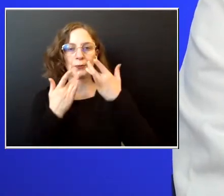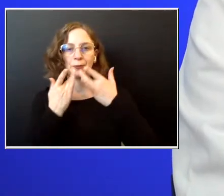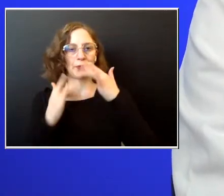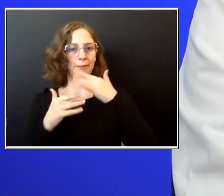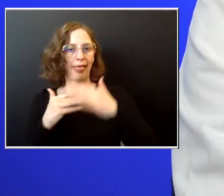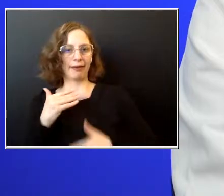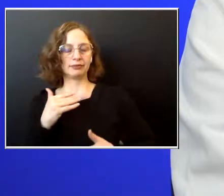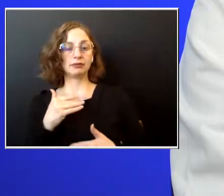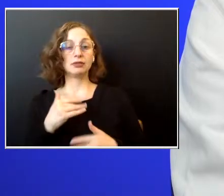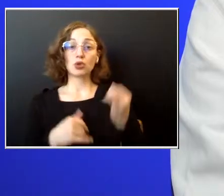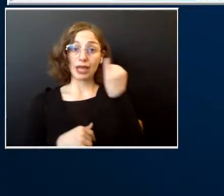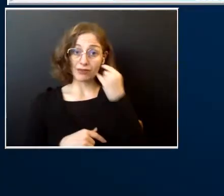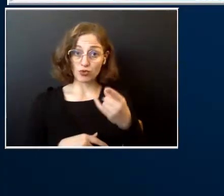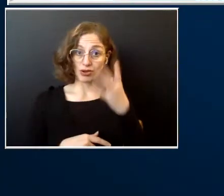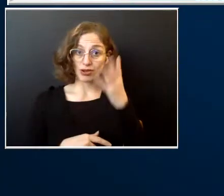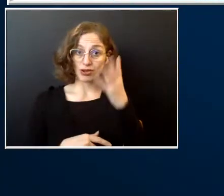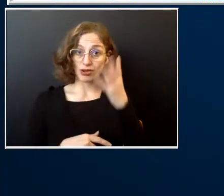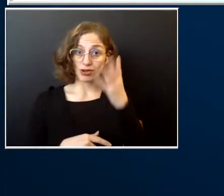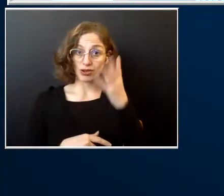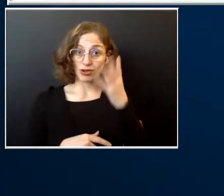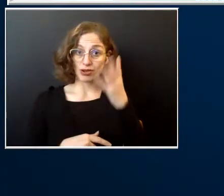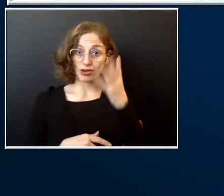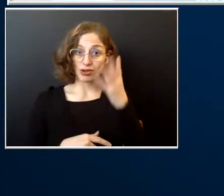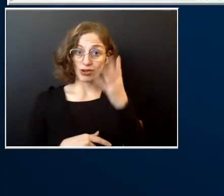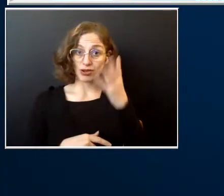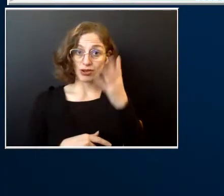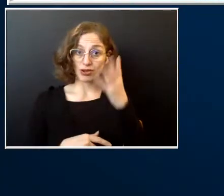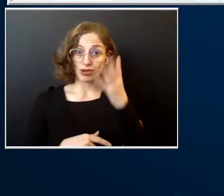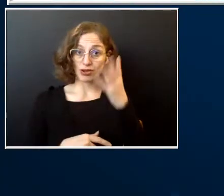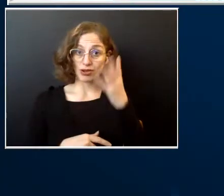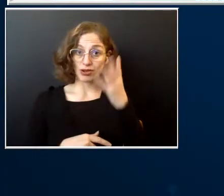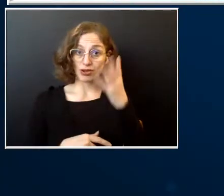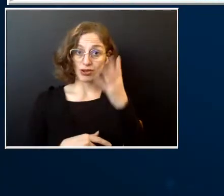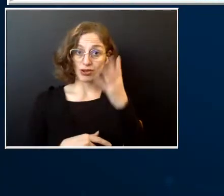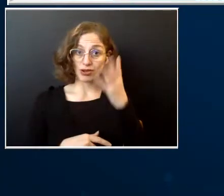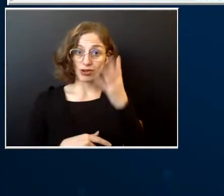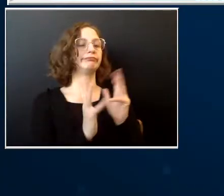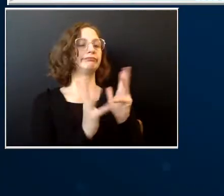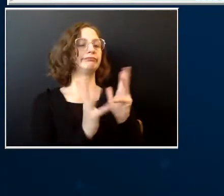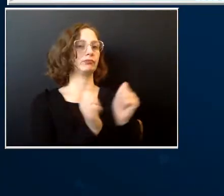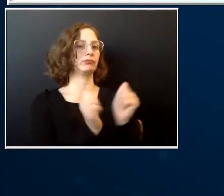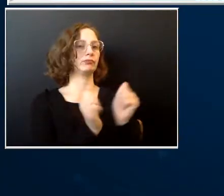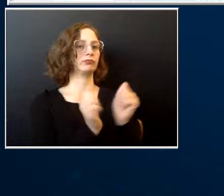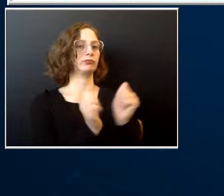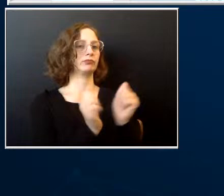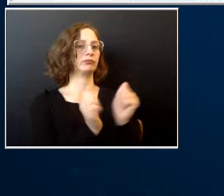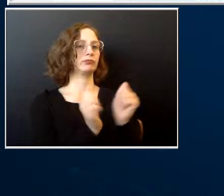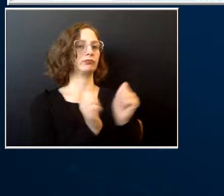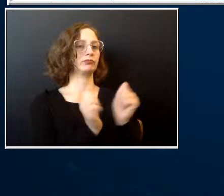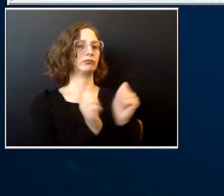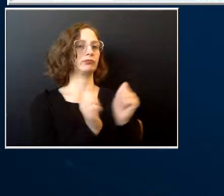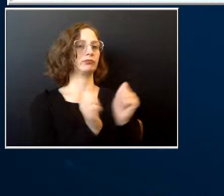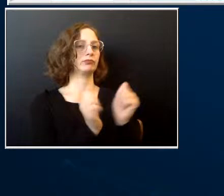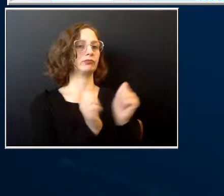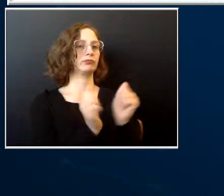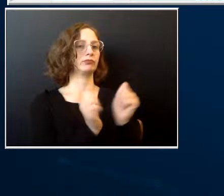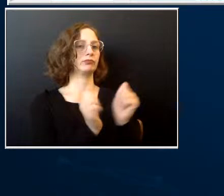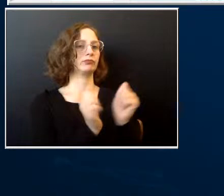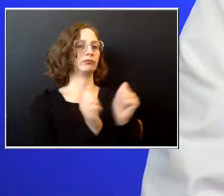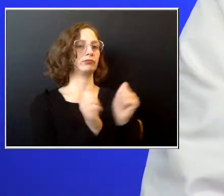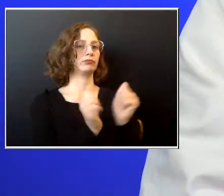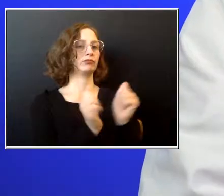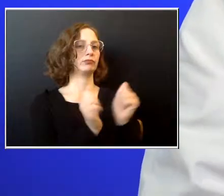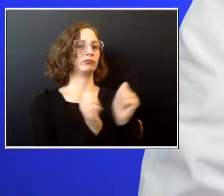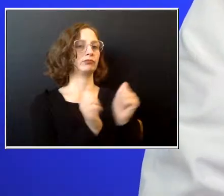with your doctor. Tina has a question. She wants to know if Nerissa might need any more surgeries, or is it done? It's